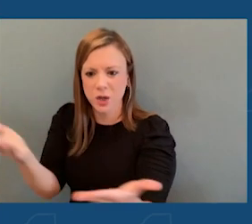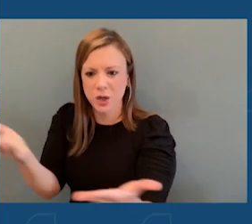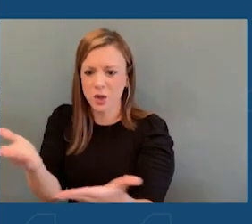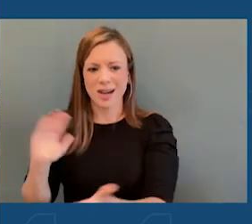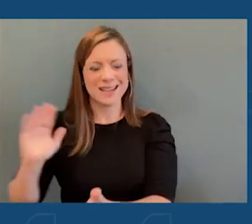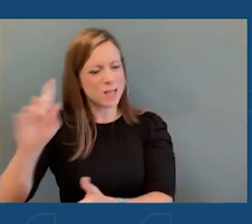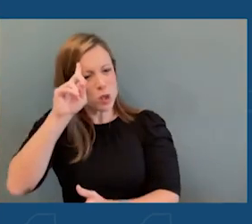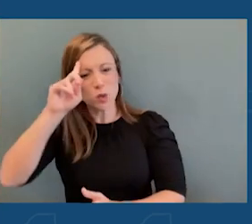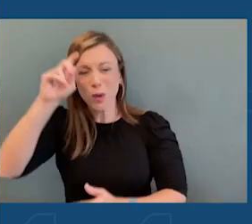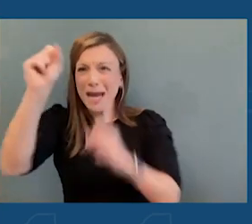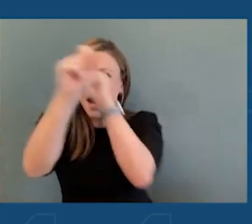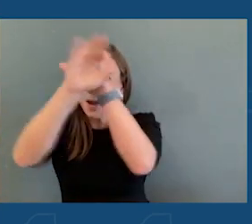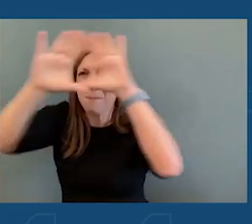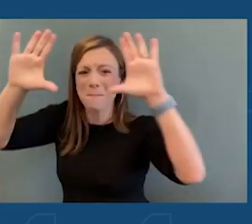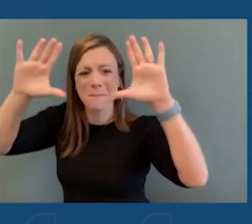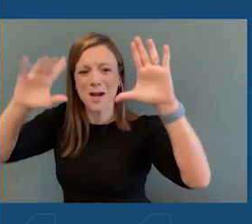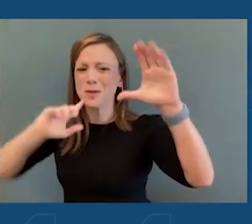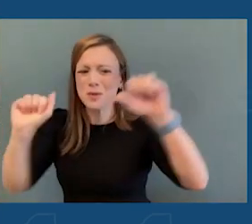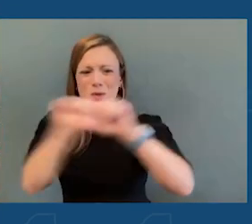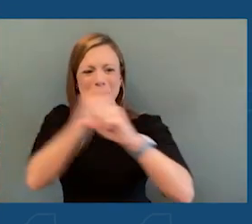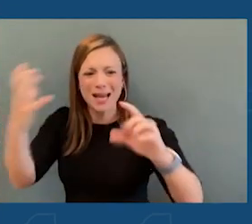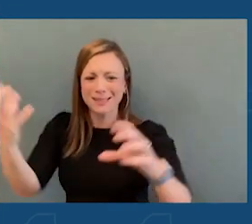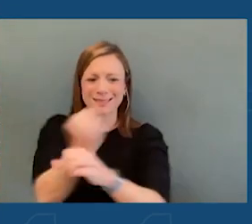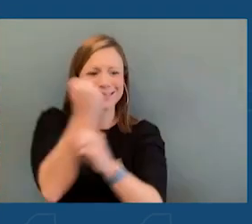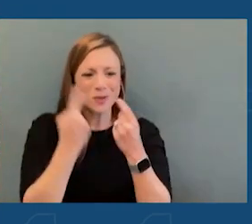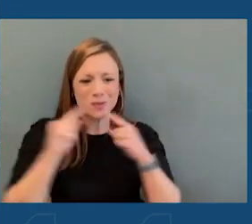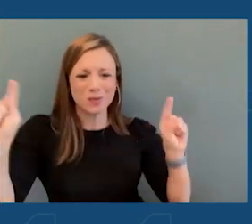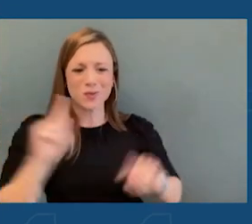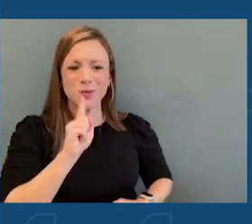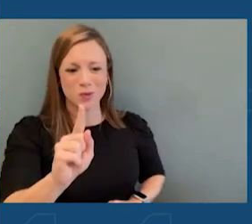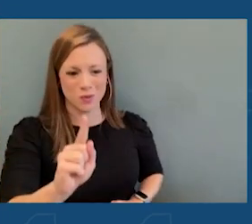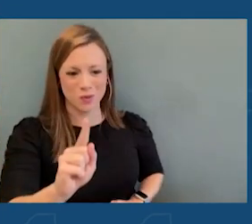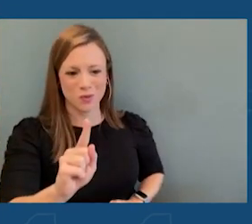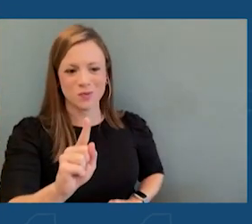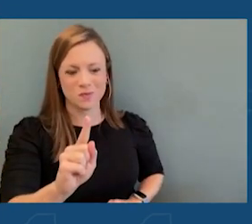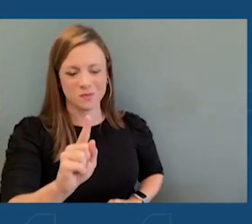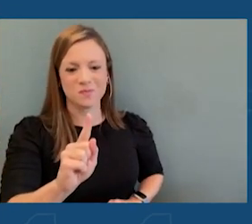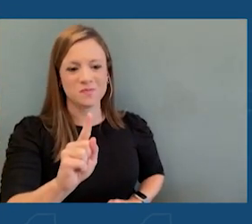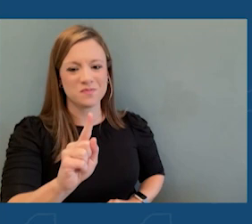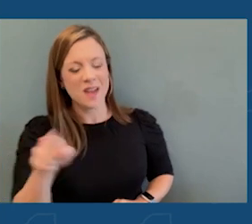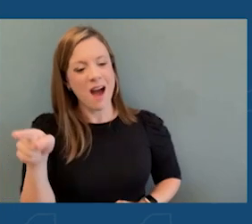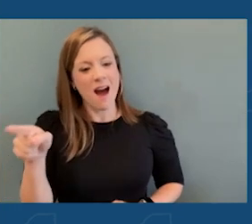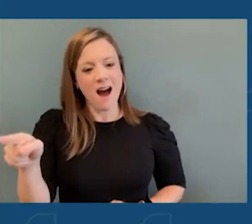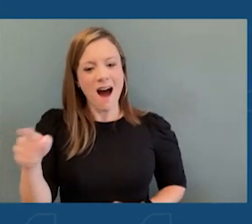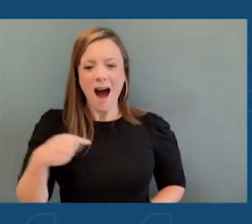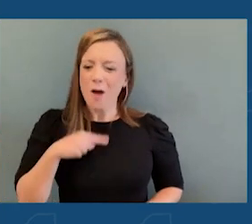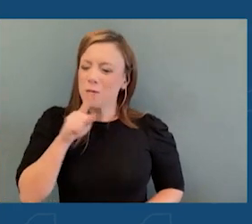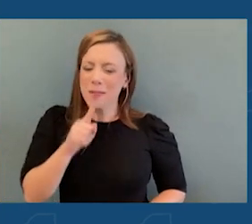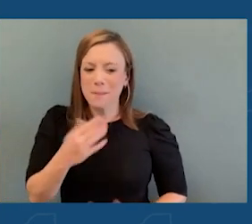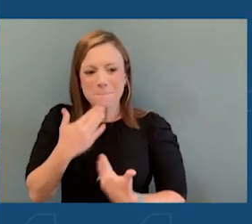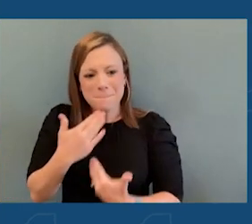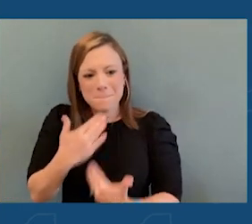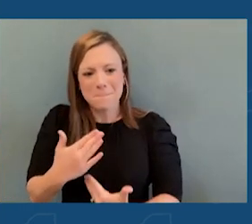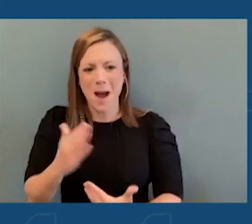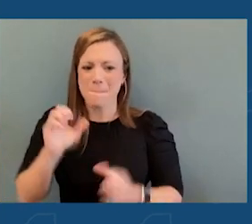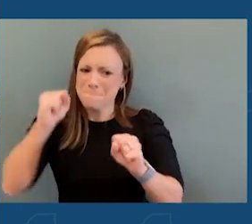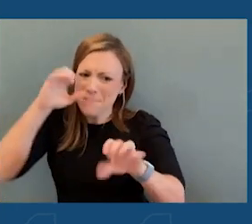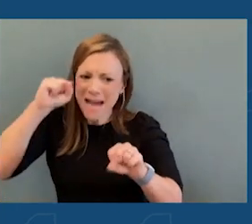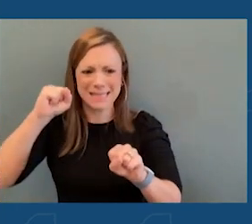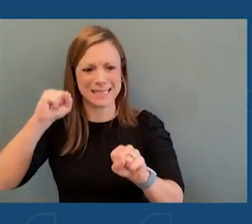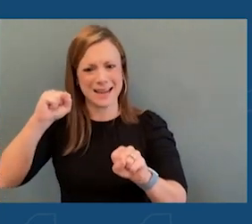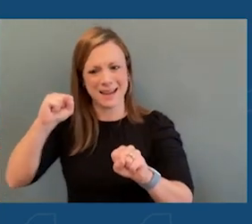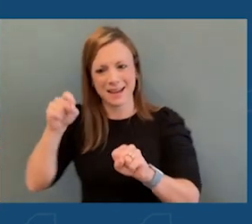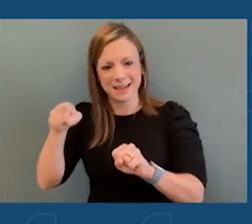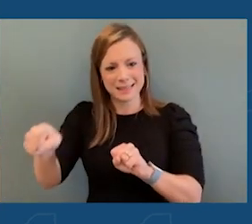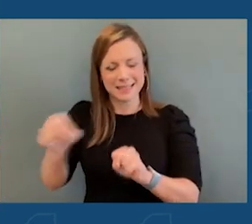true. I also want to thank personally our amazing and dedicated staff, our wonderful board of